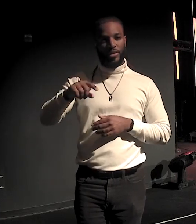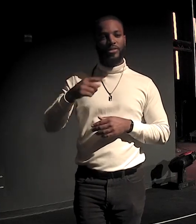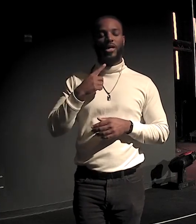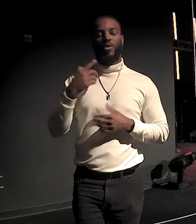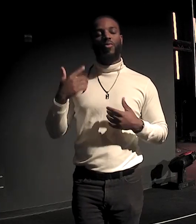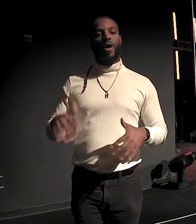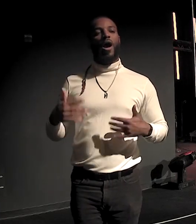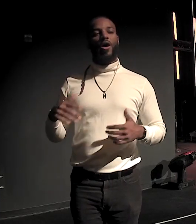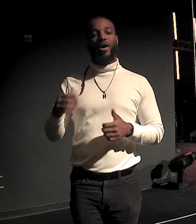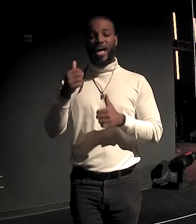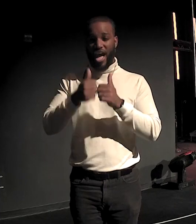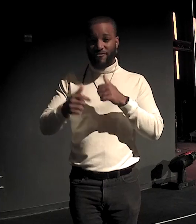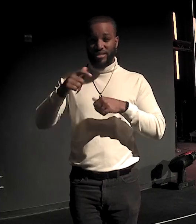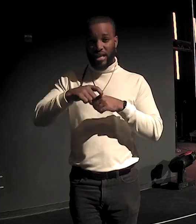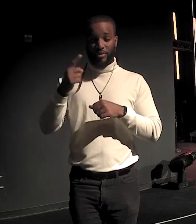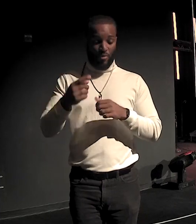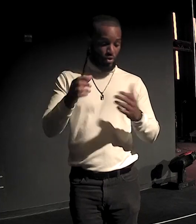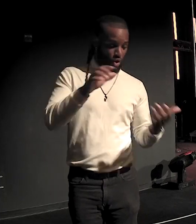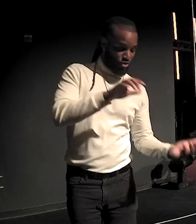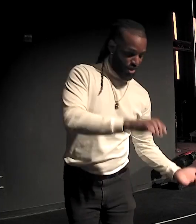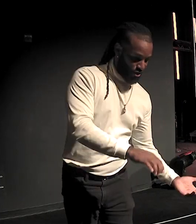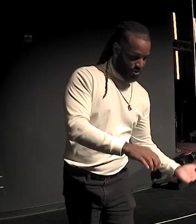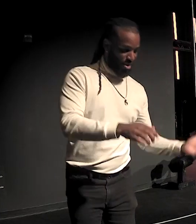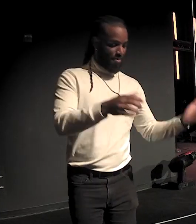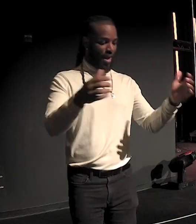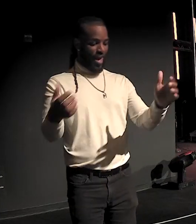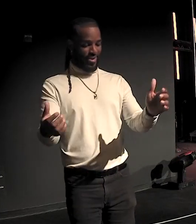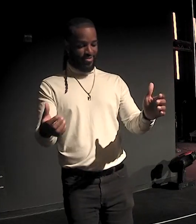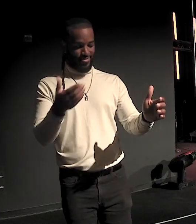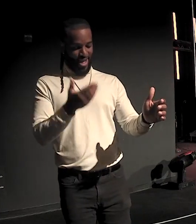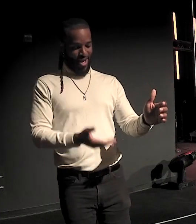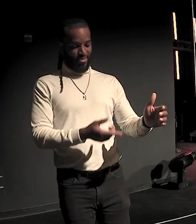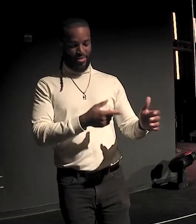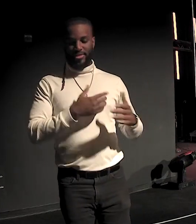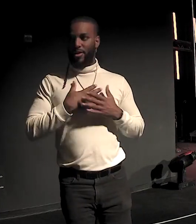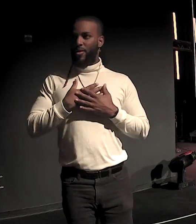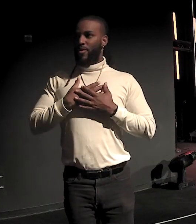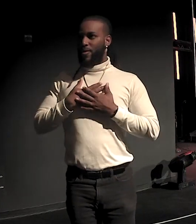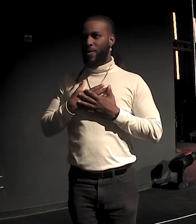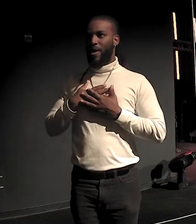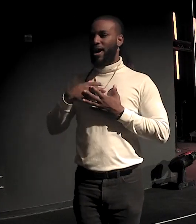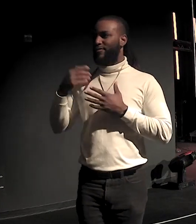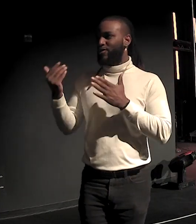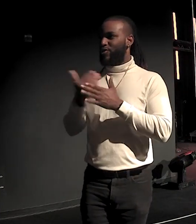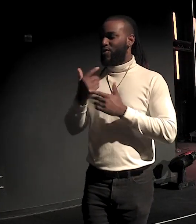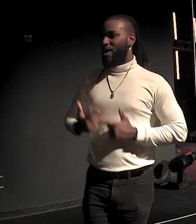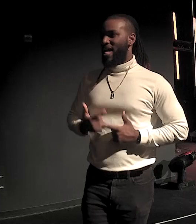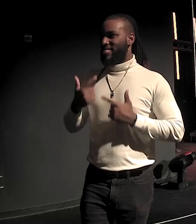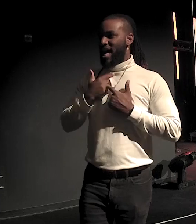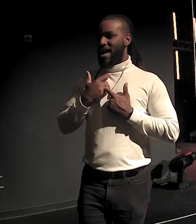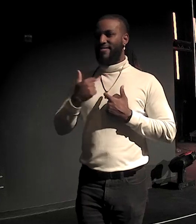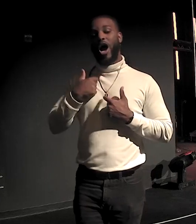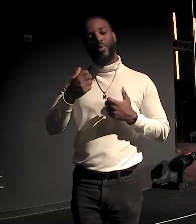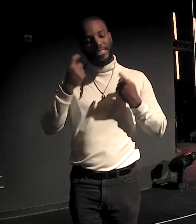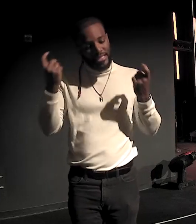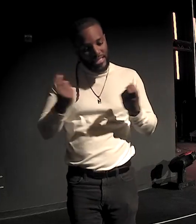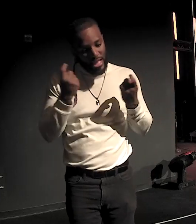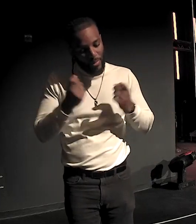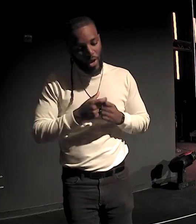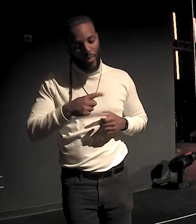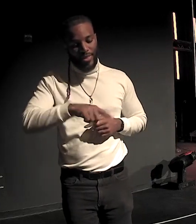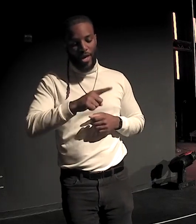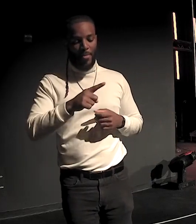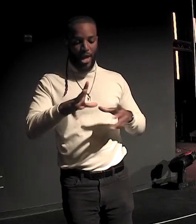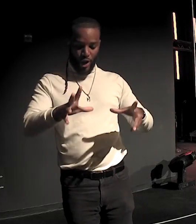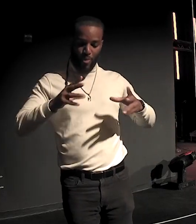wow, every time somebody goes under and comes back up, you're like, yeah, I get to live a new life. I celebrate the new life in that person, and I want to embrace the new